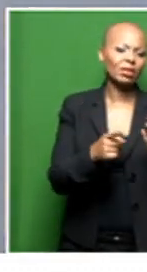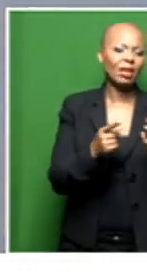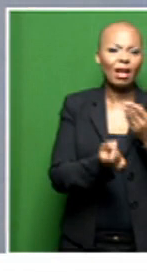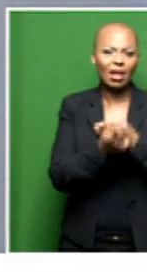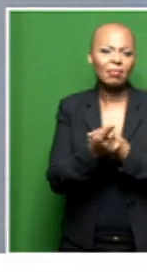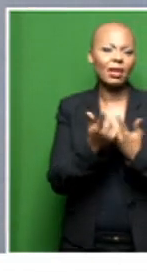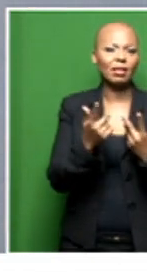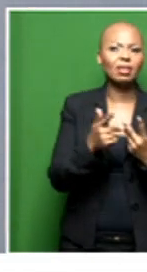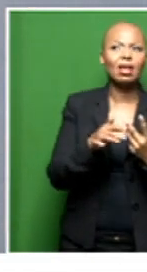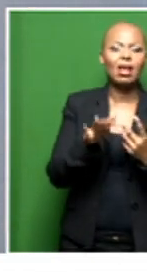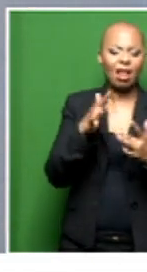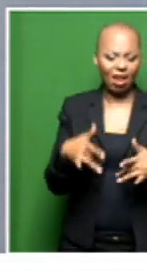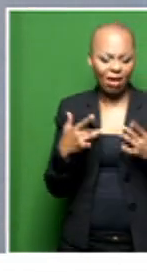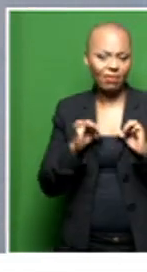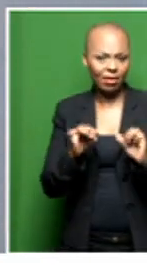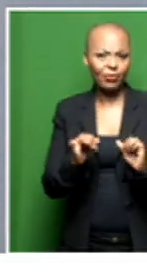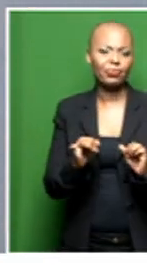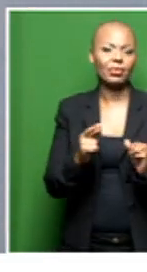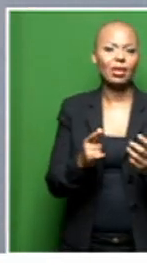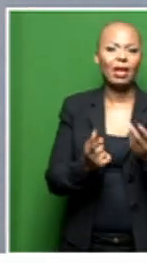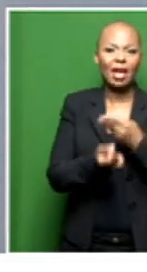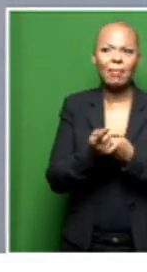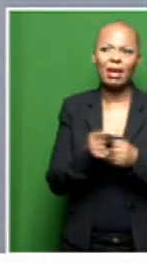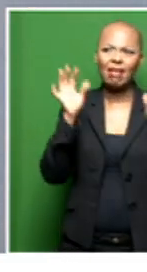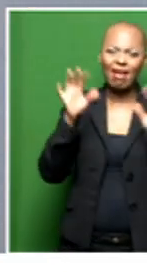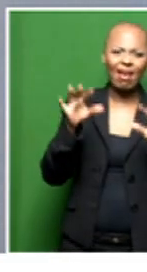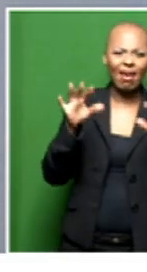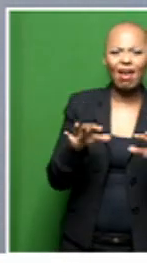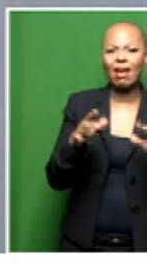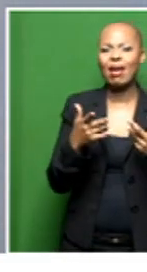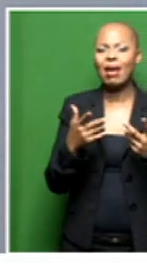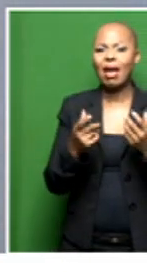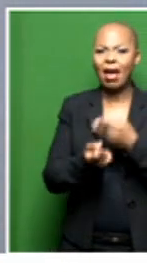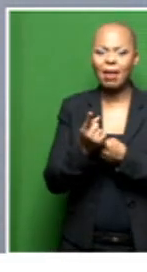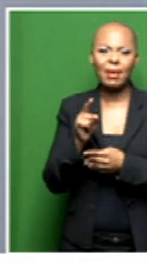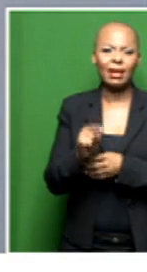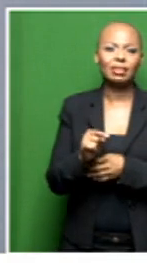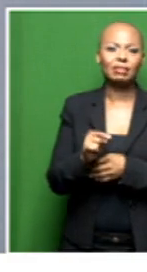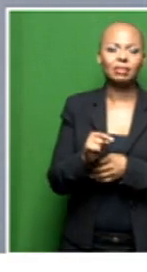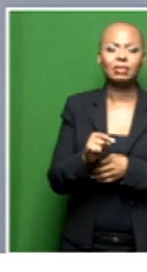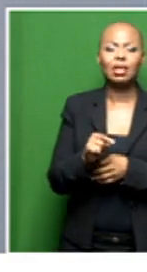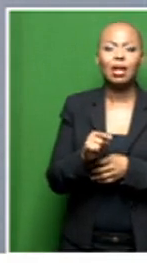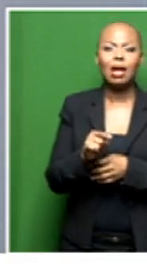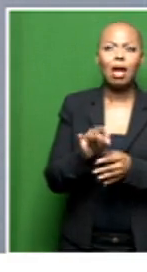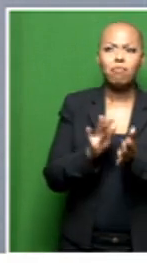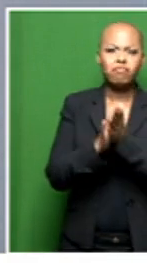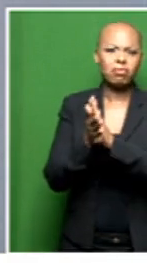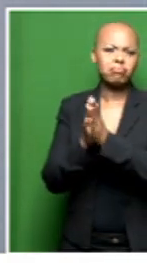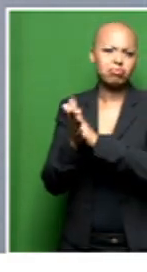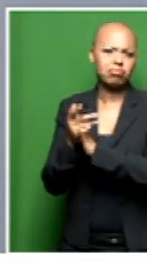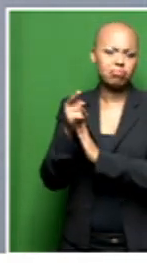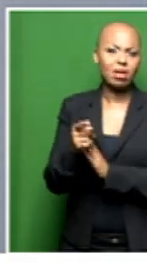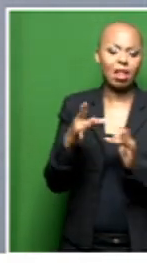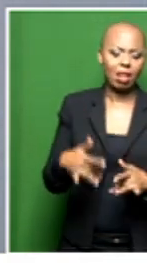know, the livelihoods of so many commercial farmers. But in the book, the family kind of face